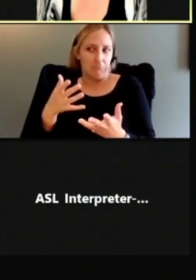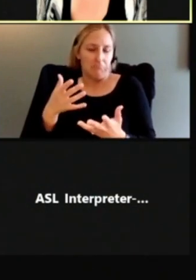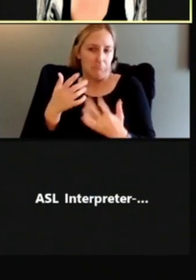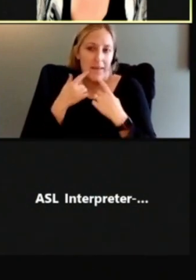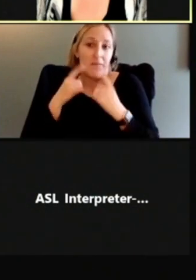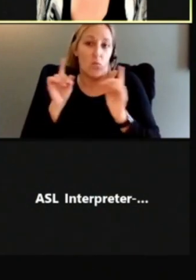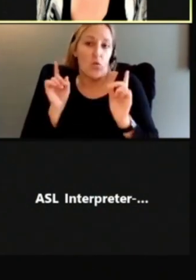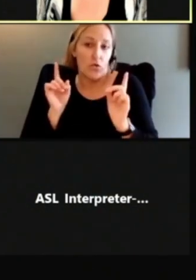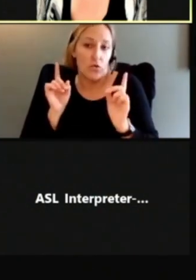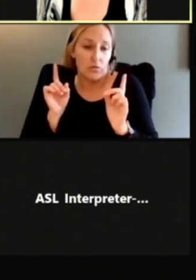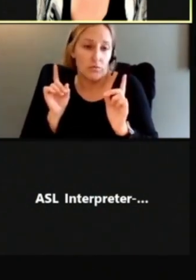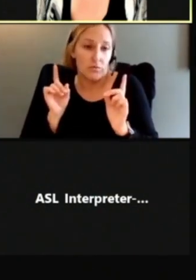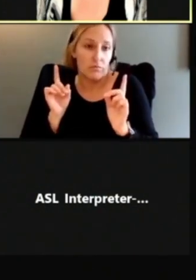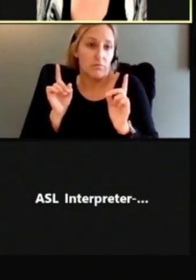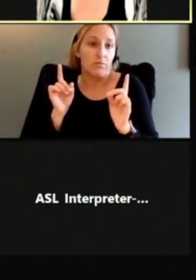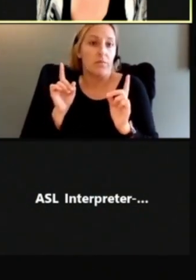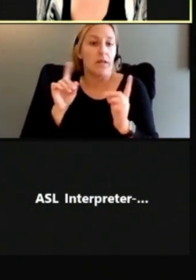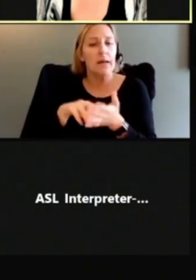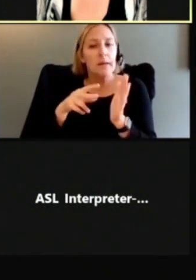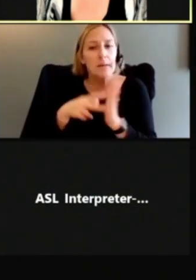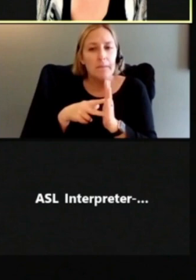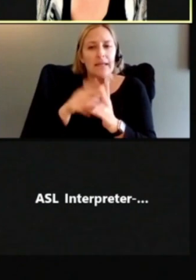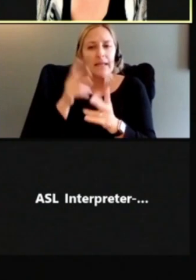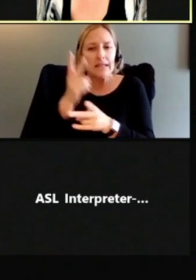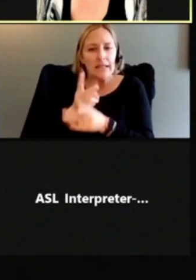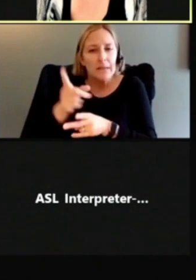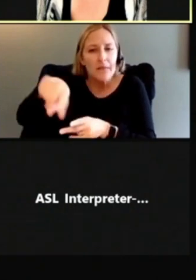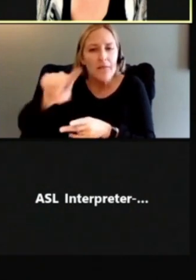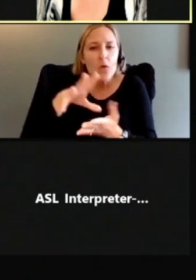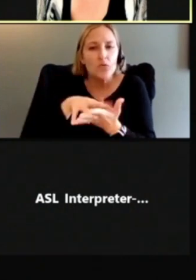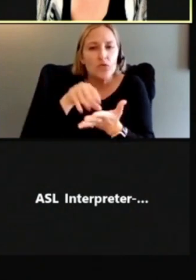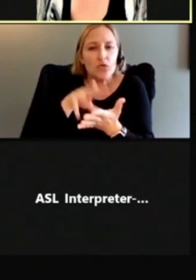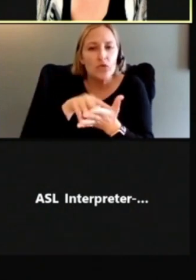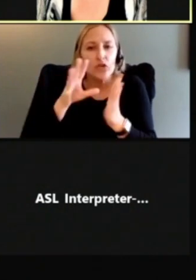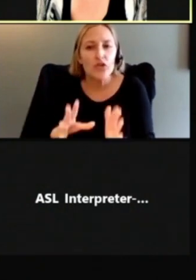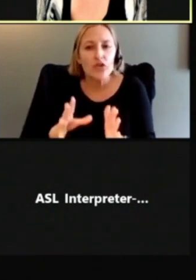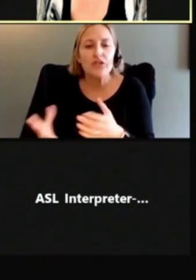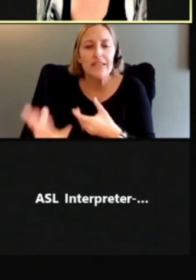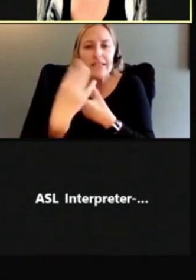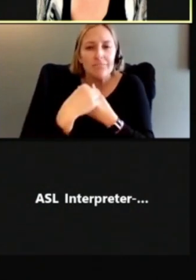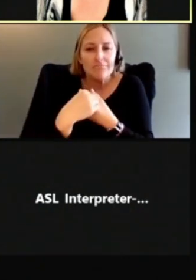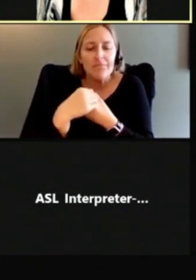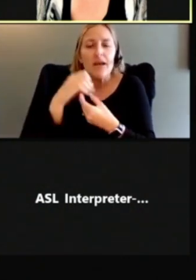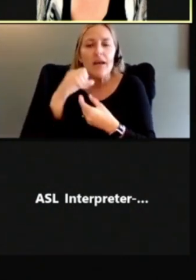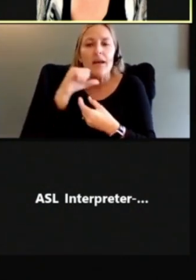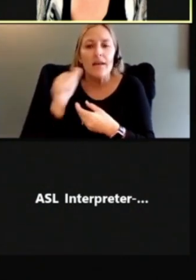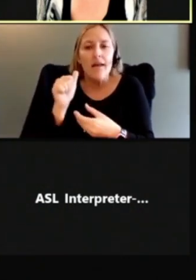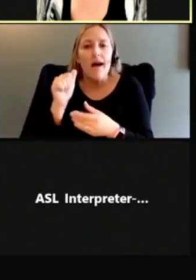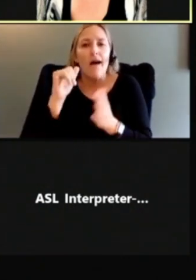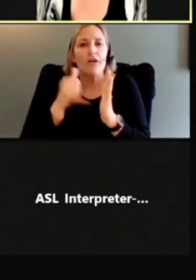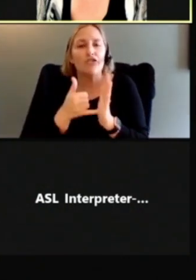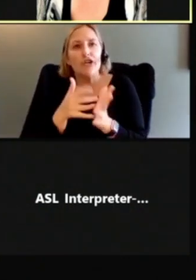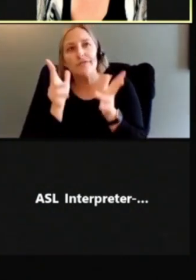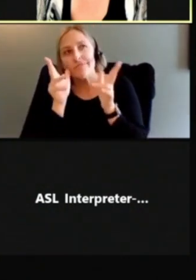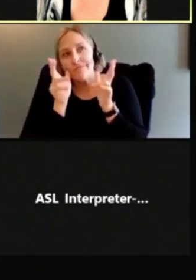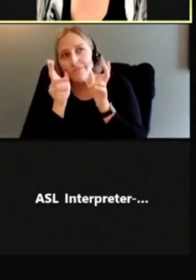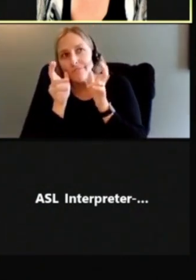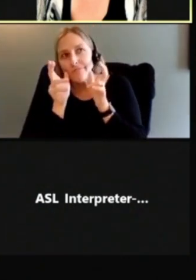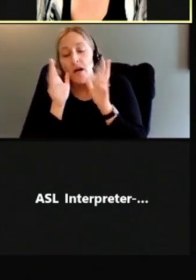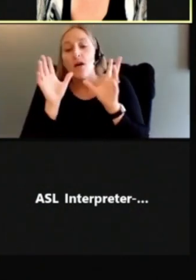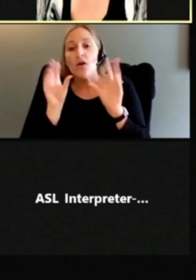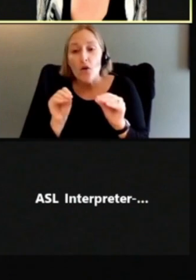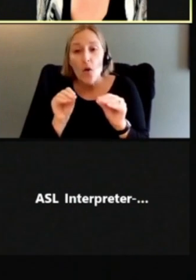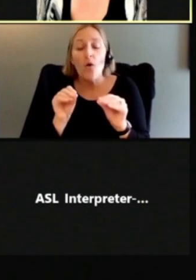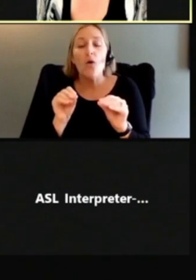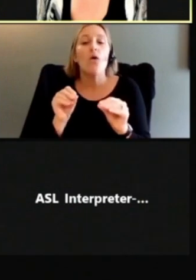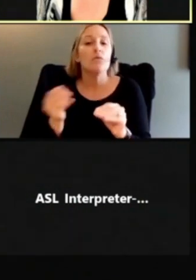effective, I mean it's keeping your learners engaged. They're not just consuming the information, but they're remembering it and